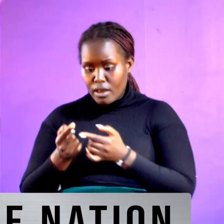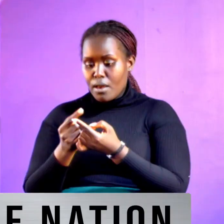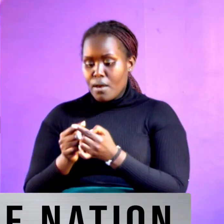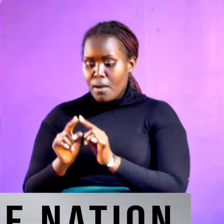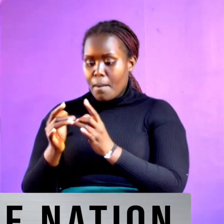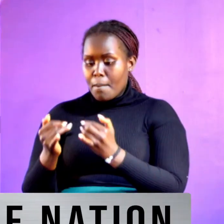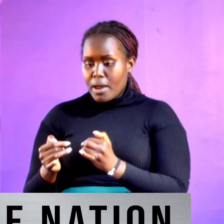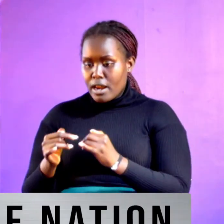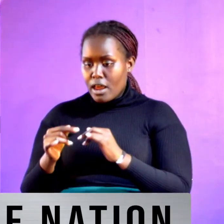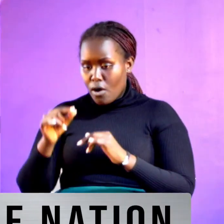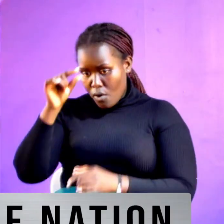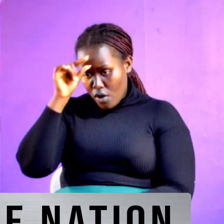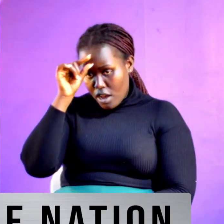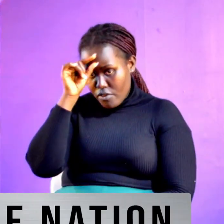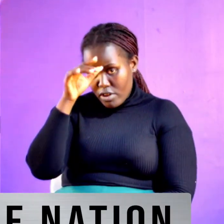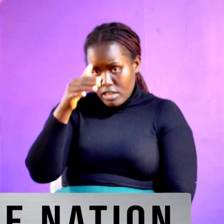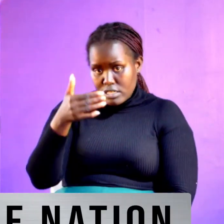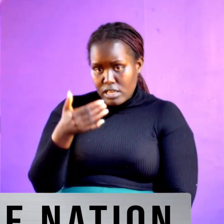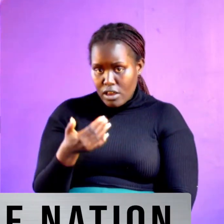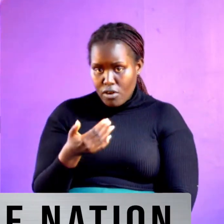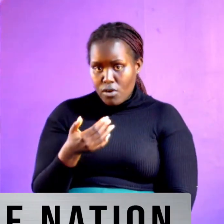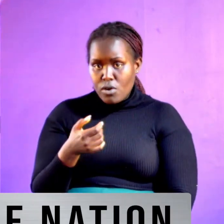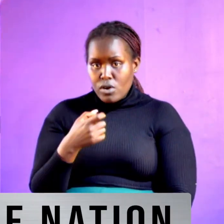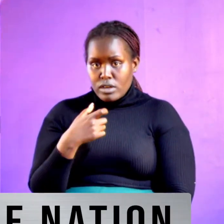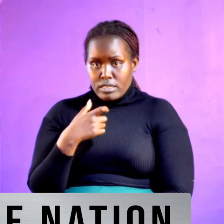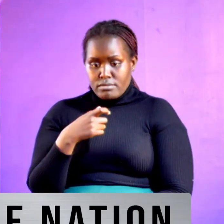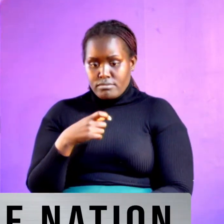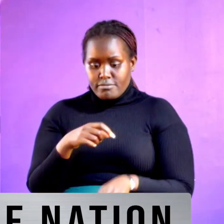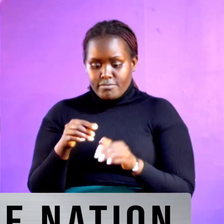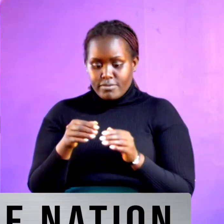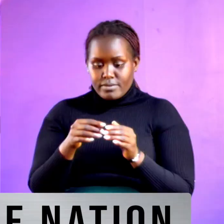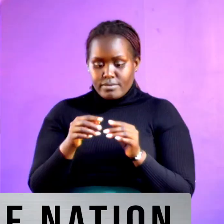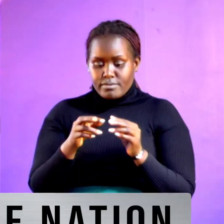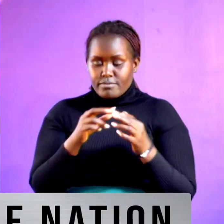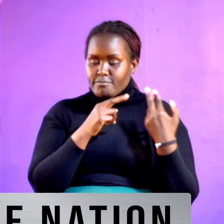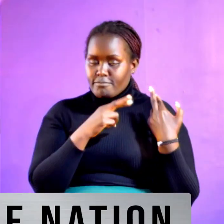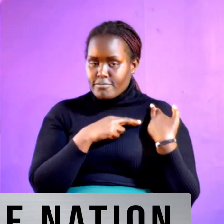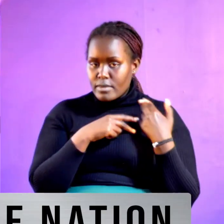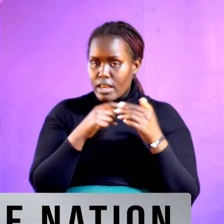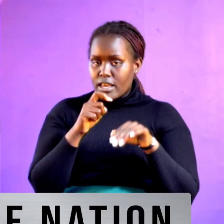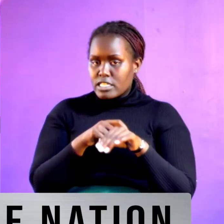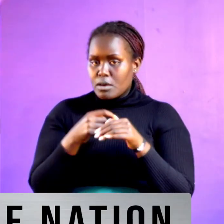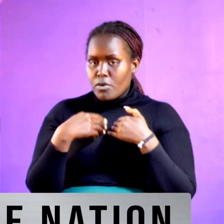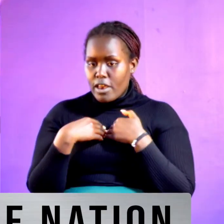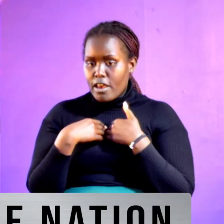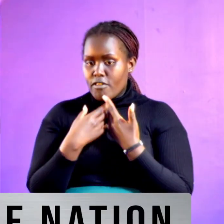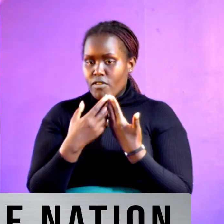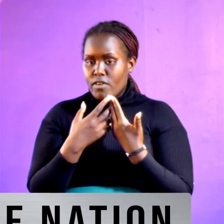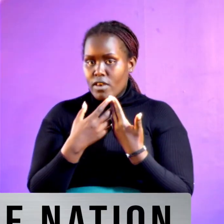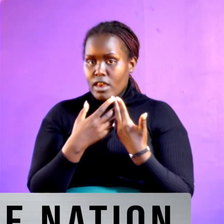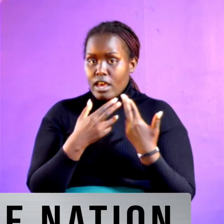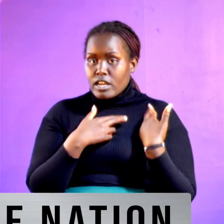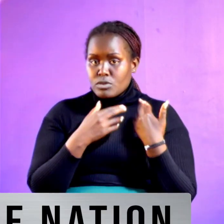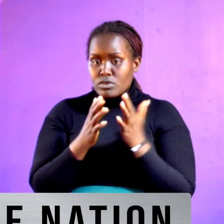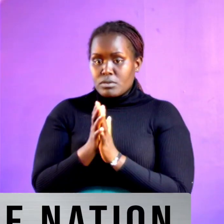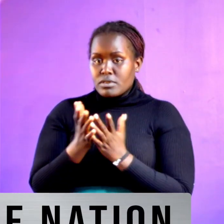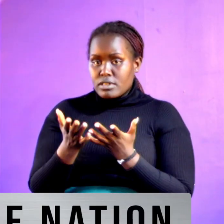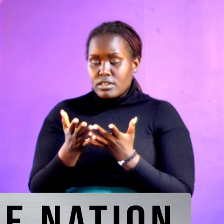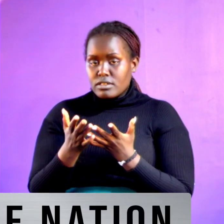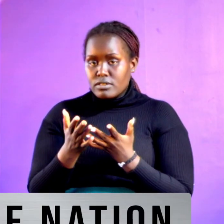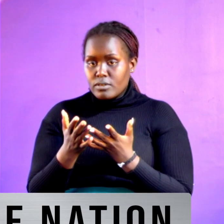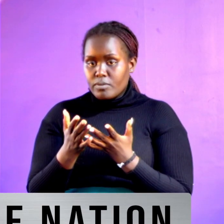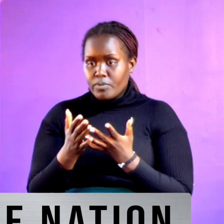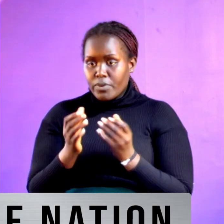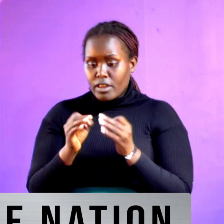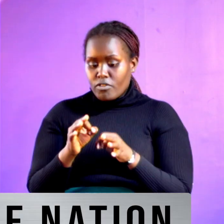governance come, when there are roles and responsibilities. Okay. And now, sorry for cutting you short. If I'm trying to get your